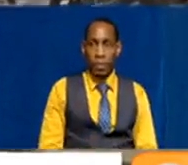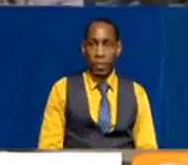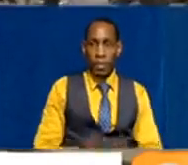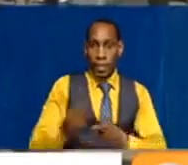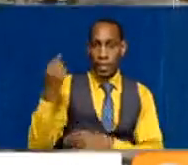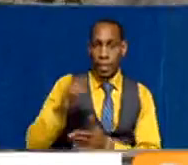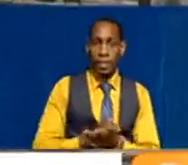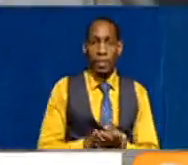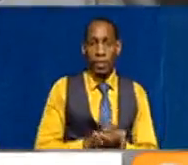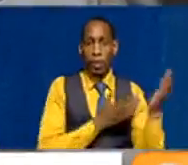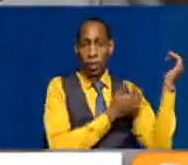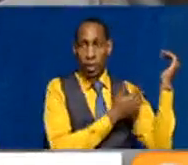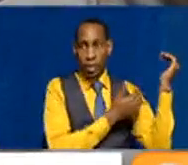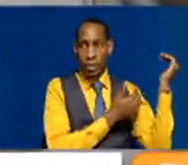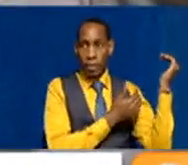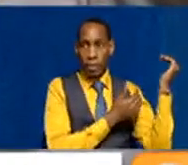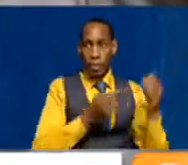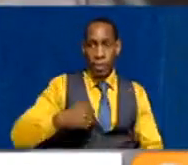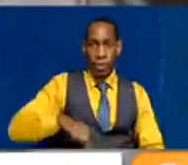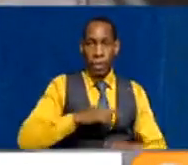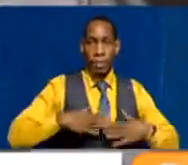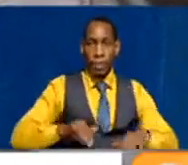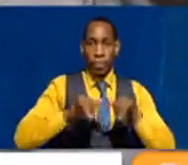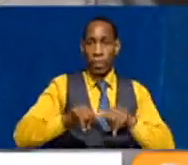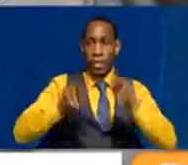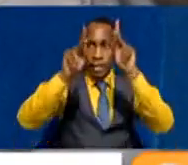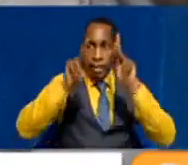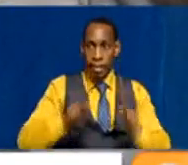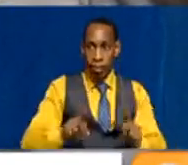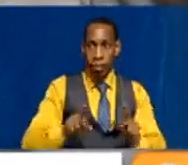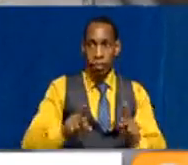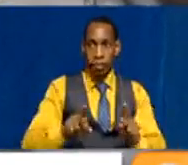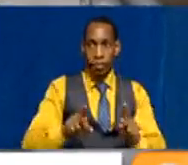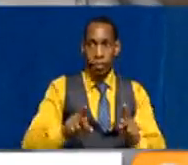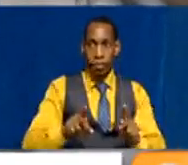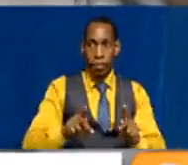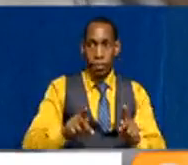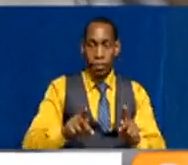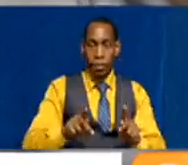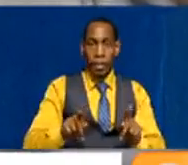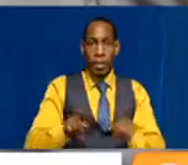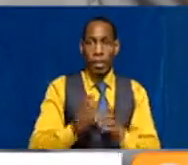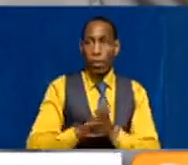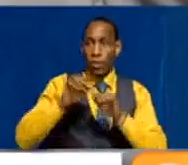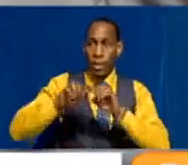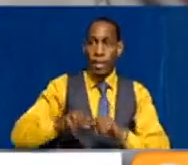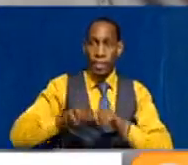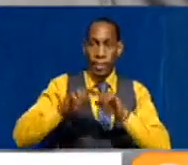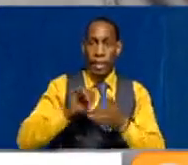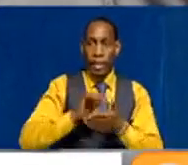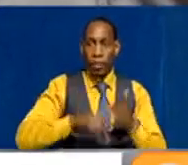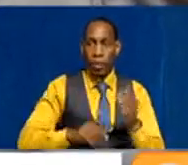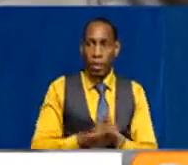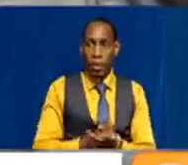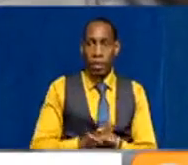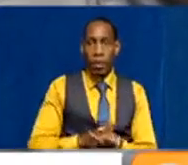itakuwa saidi yetu kwa sababu sisi wakazi wa Kisumu wenyewe sisi ni watu wa Raila Mulodi. Tulikuwa tunategemea na tunatarajia yeye